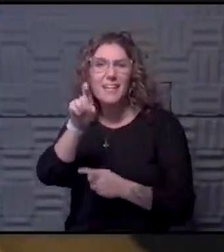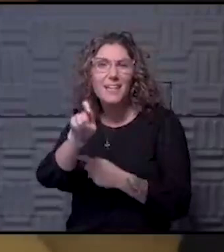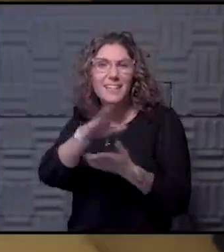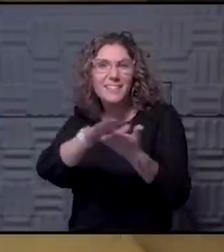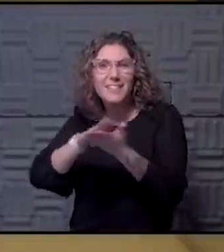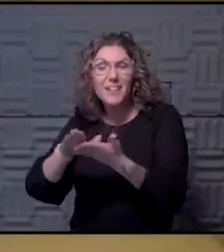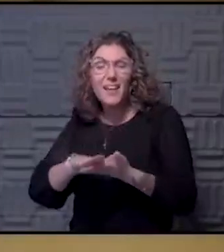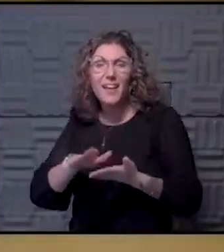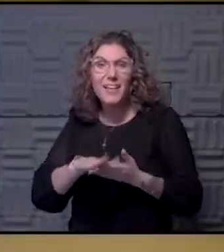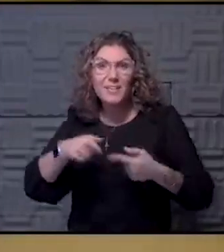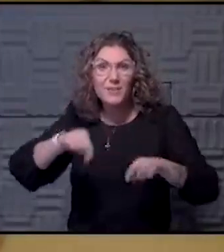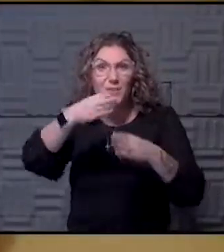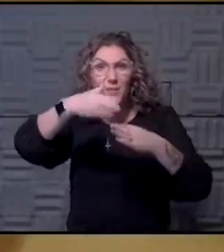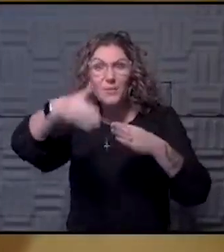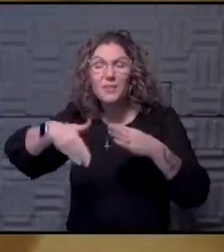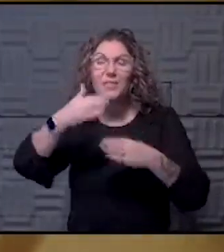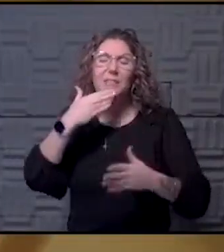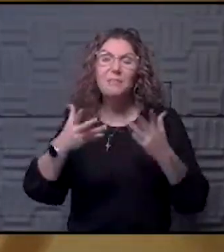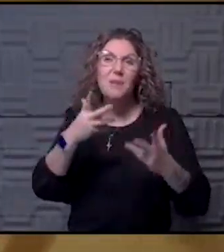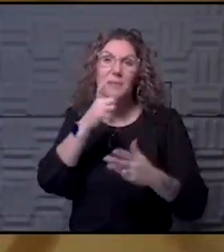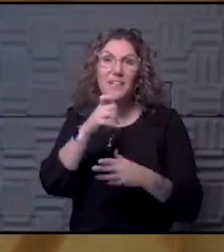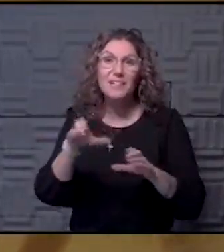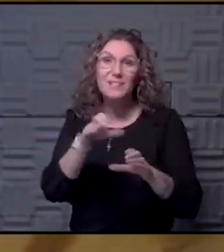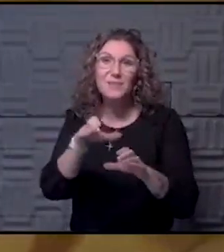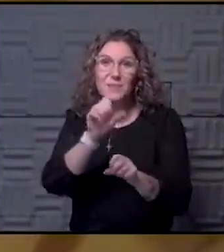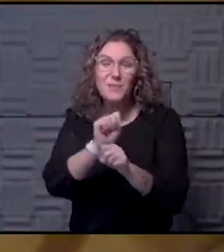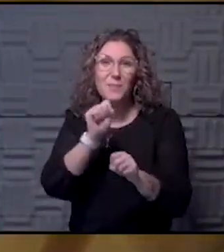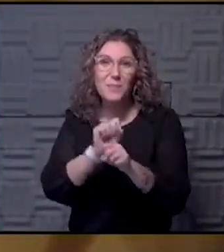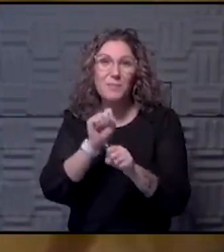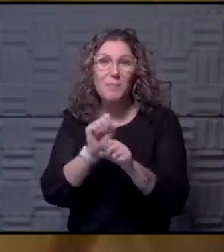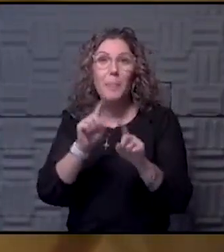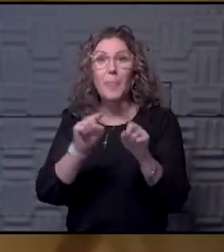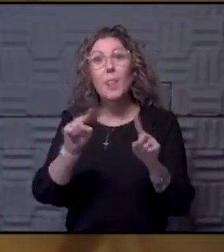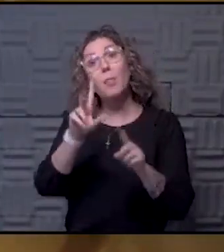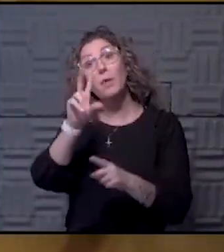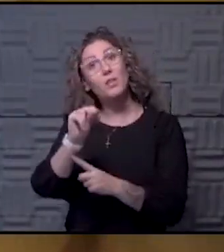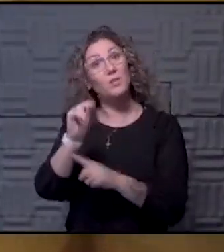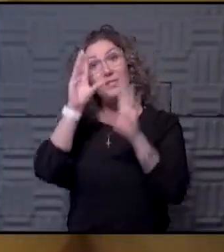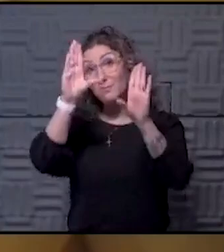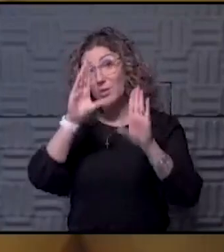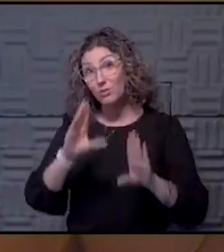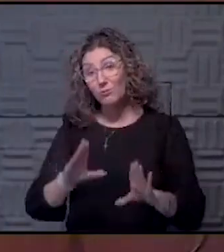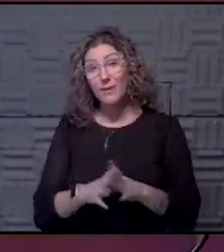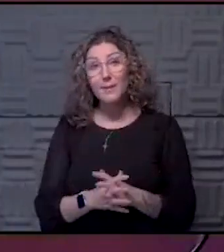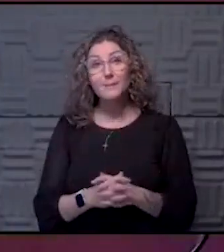to maybe not have to do some of that work, just have a little bit, but no, it's been great.